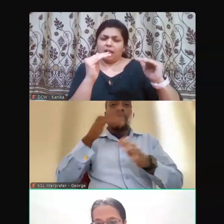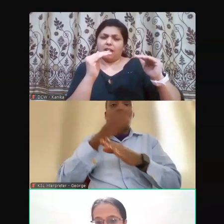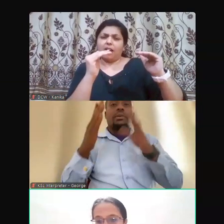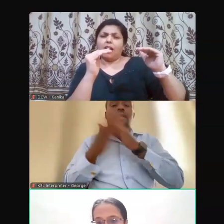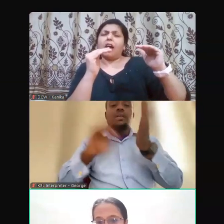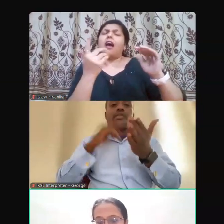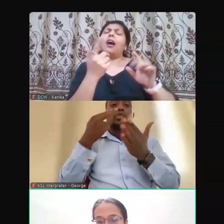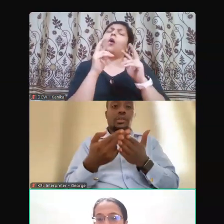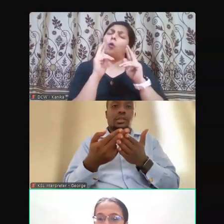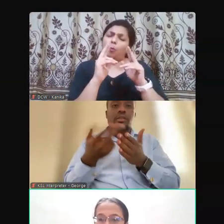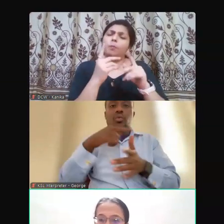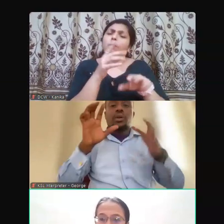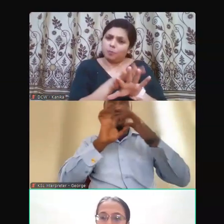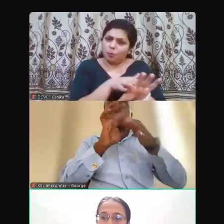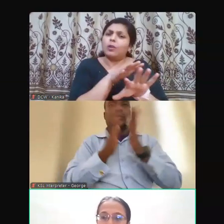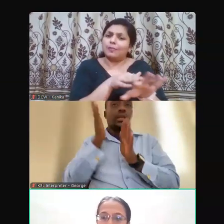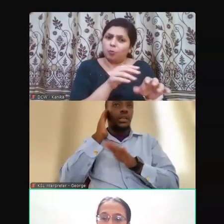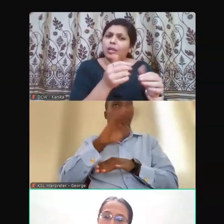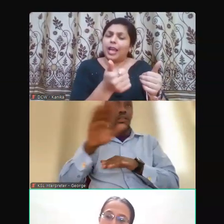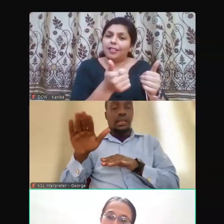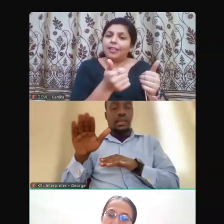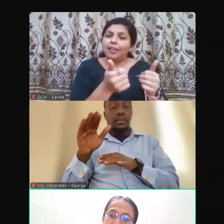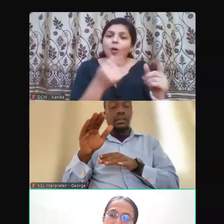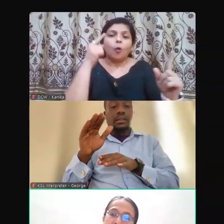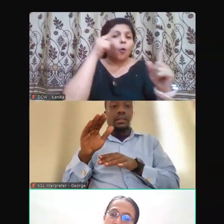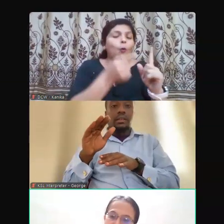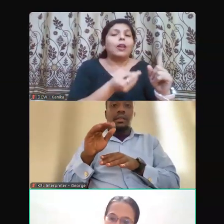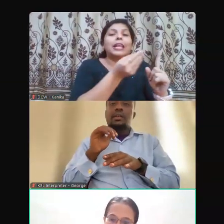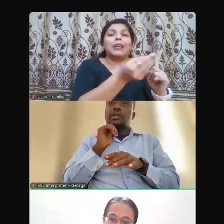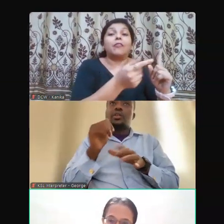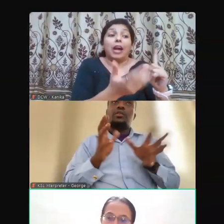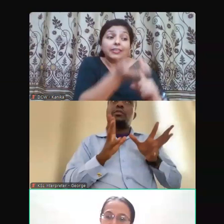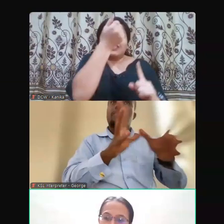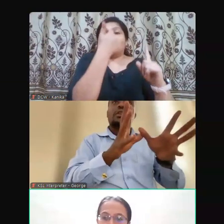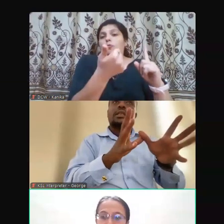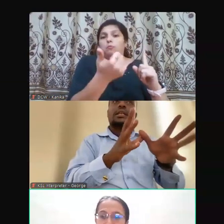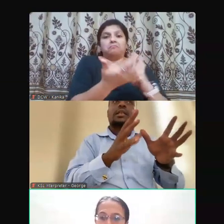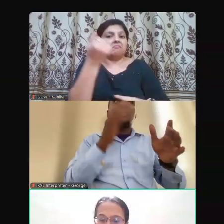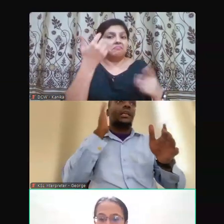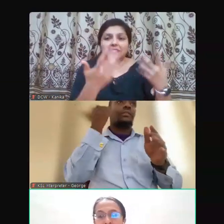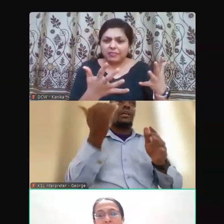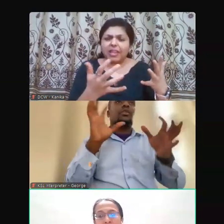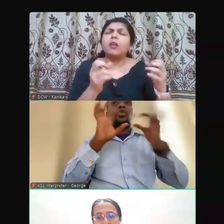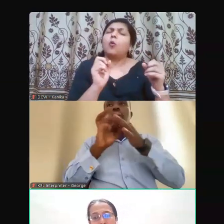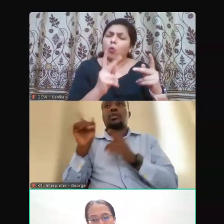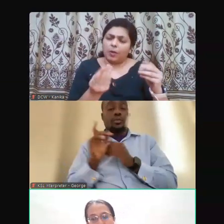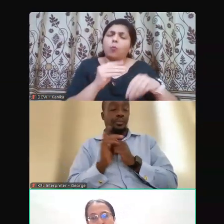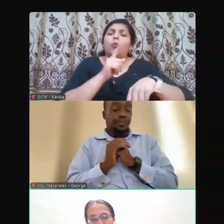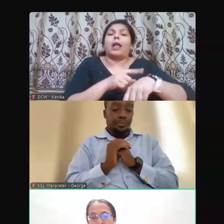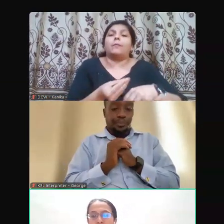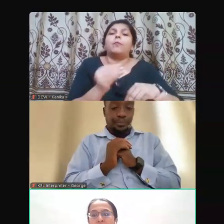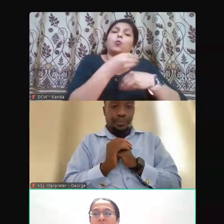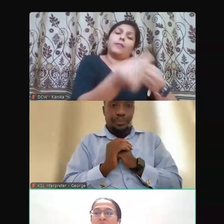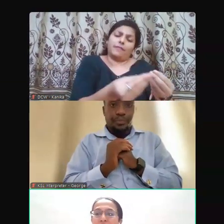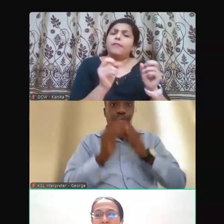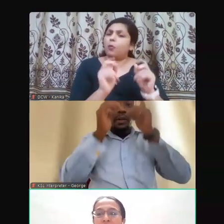we connect with the deaf child instead of forcing the deaf child to connect with us. And if we use